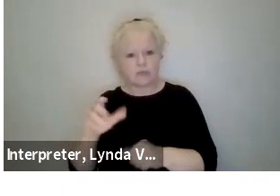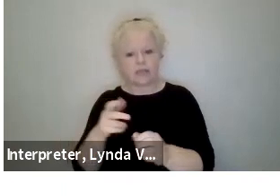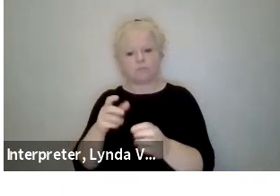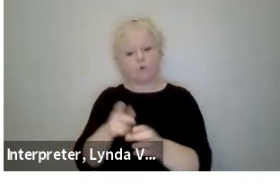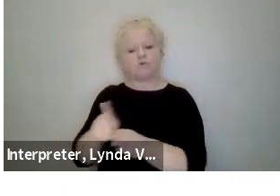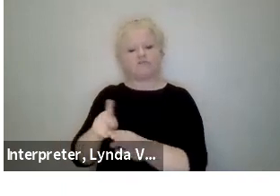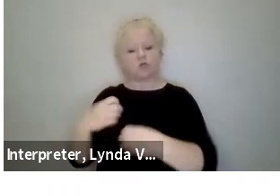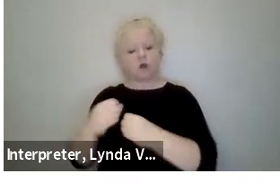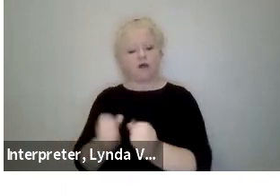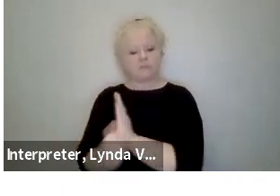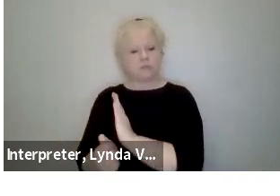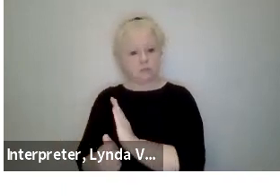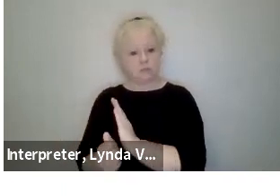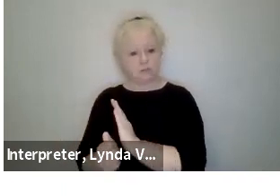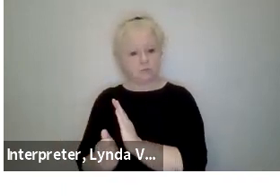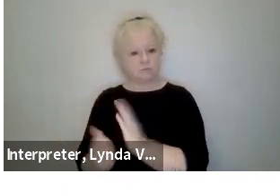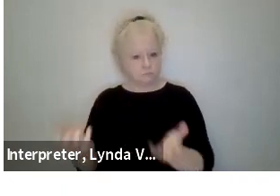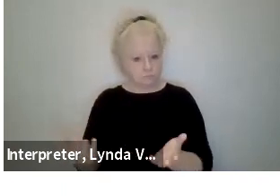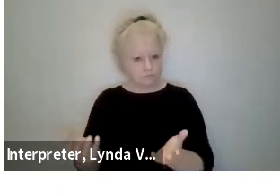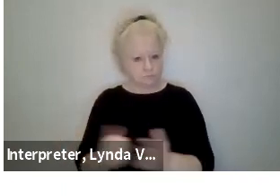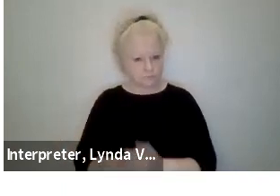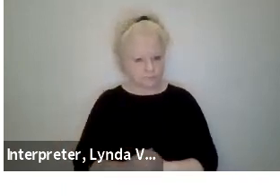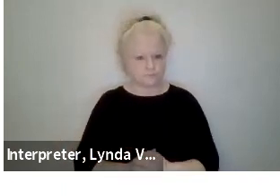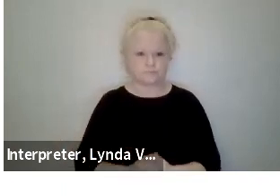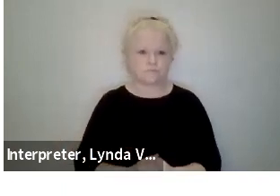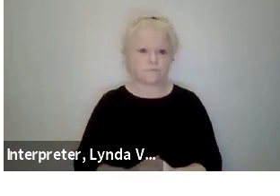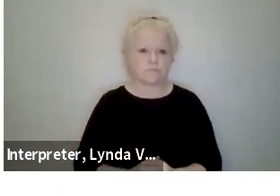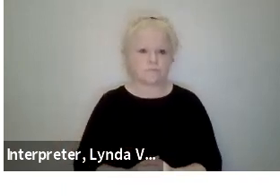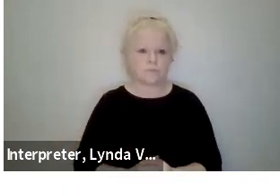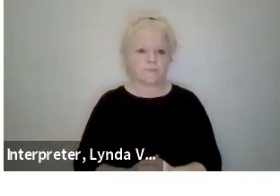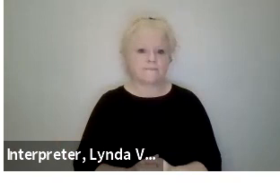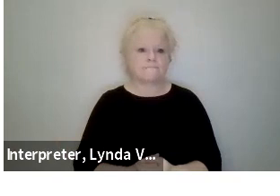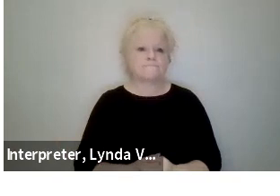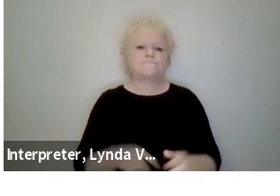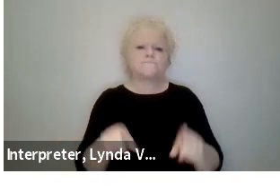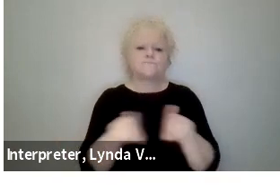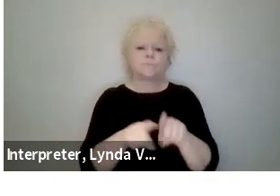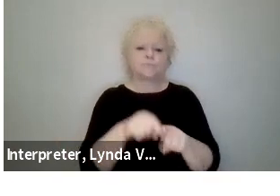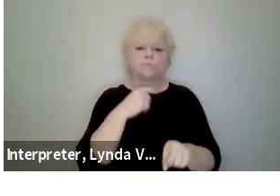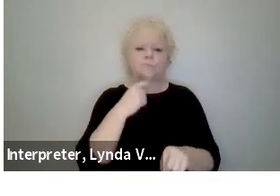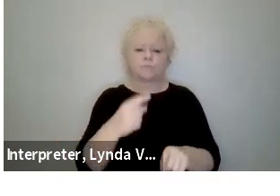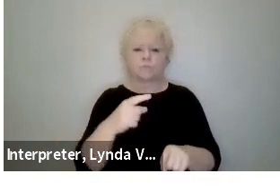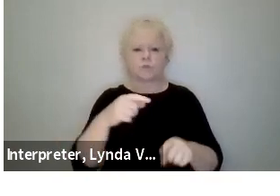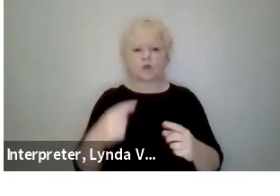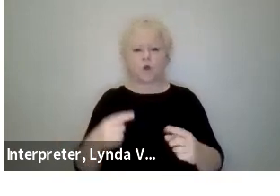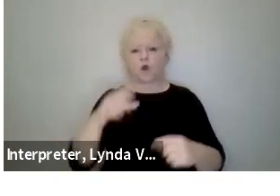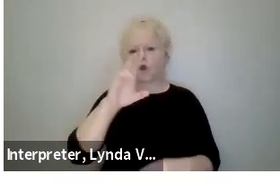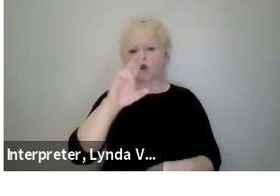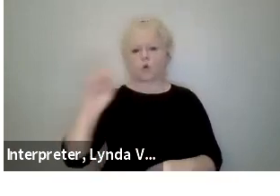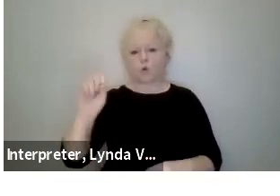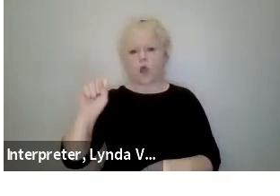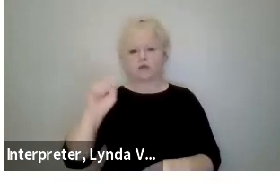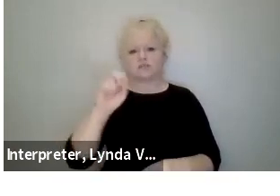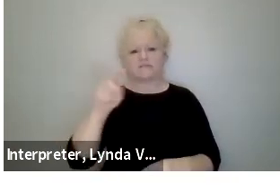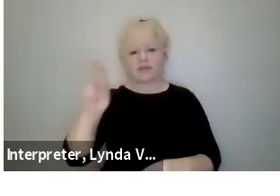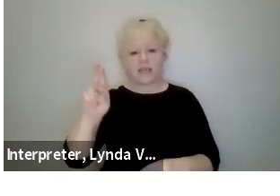skills. The final need, which I touched on earlier, was the cross-program vocational needs. I had mentioned